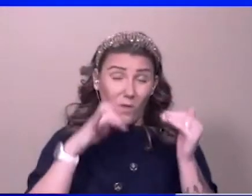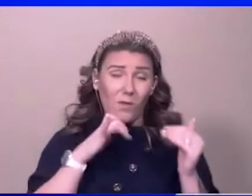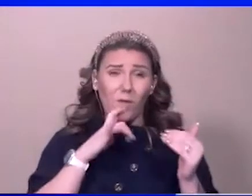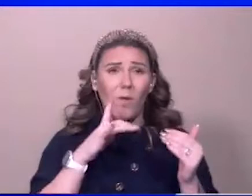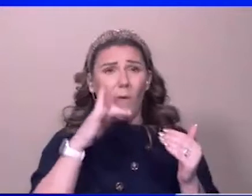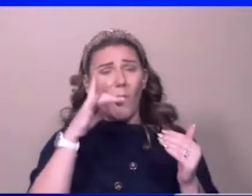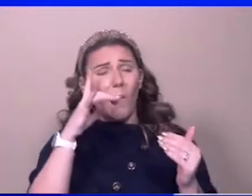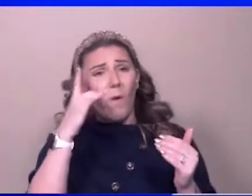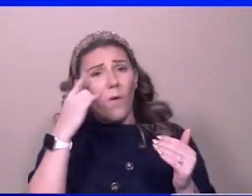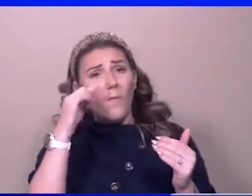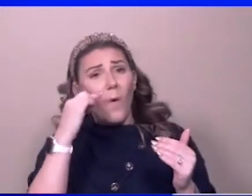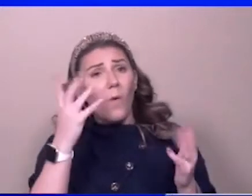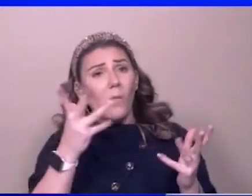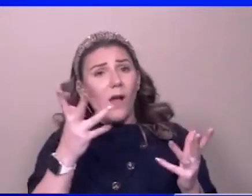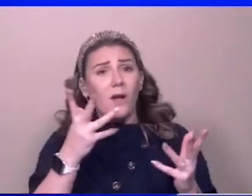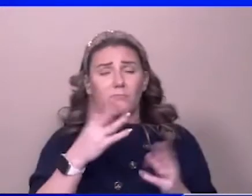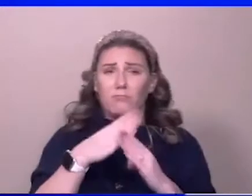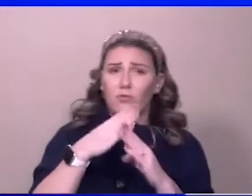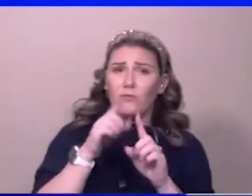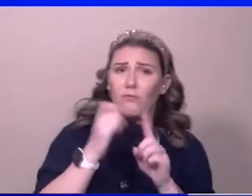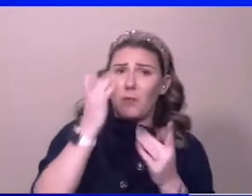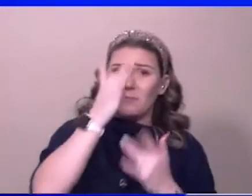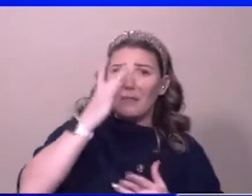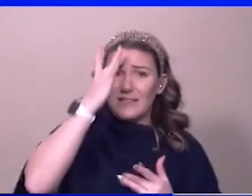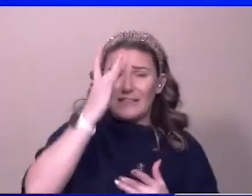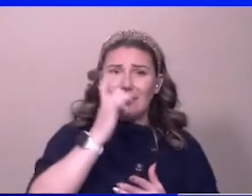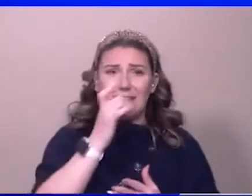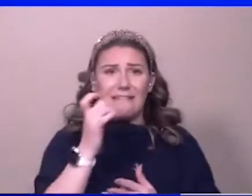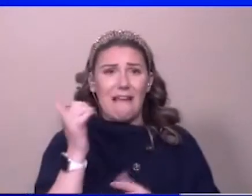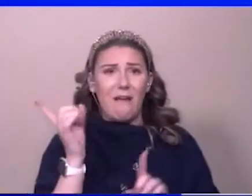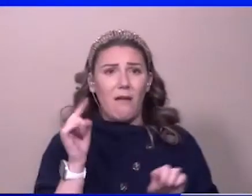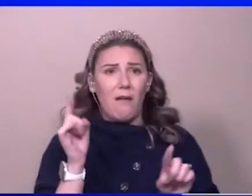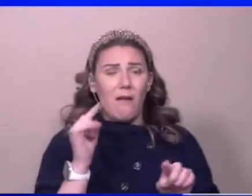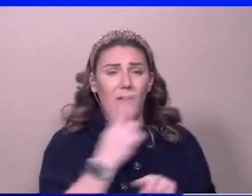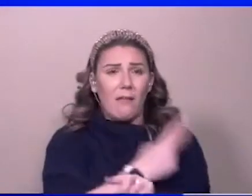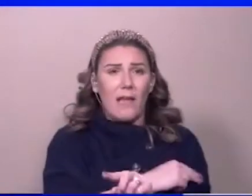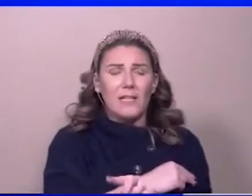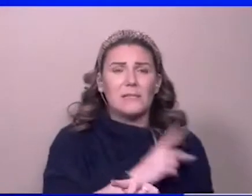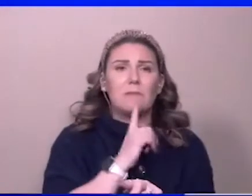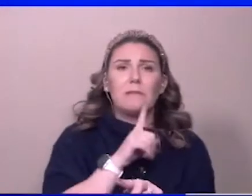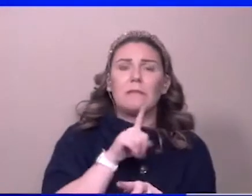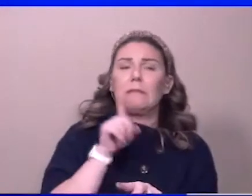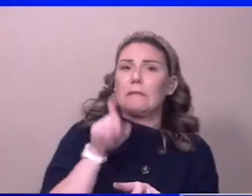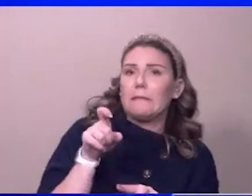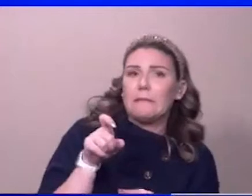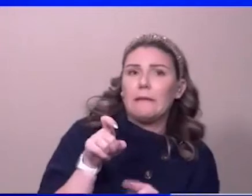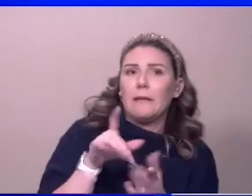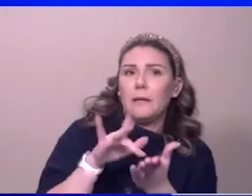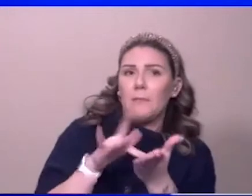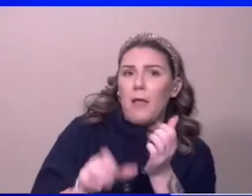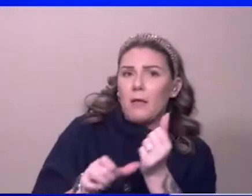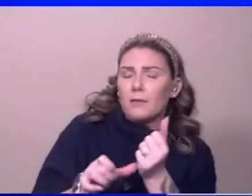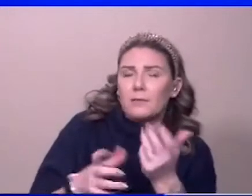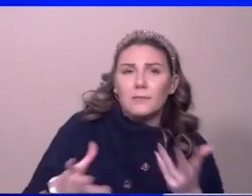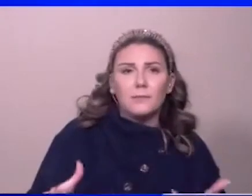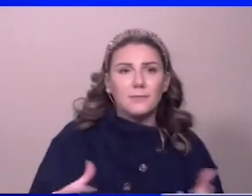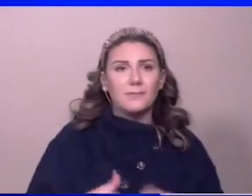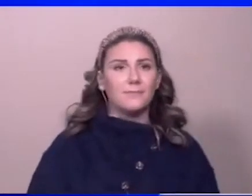against disease so that you aren't coming to the hospital, aren't having to seek medical assistance. So you are